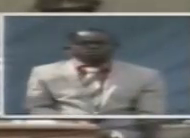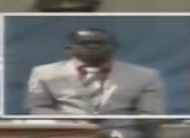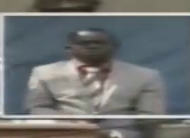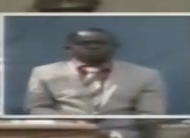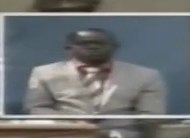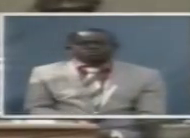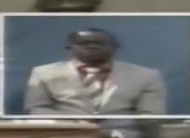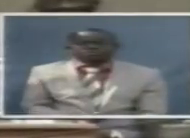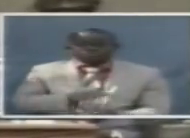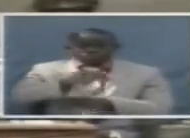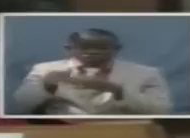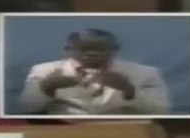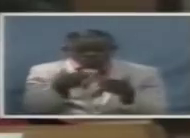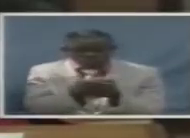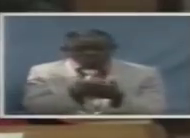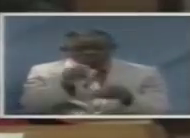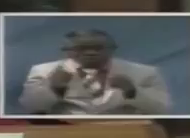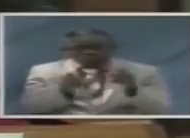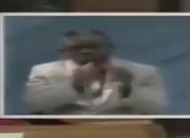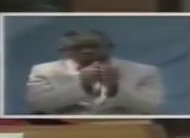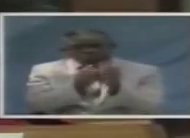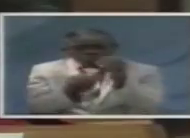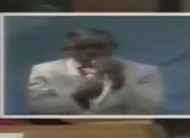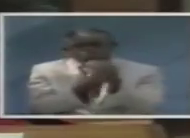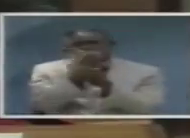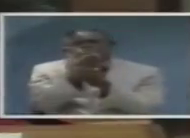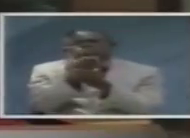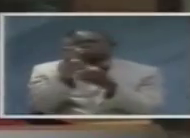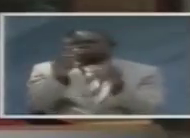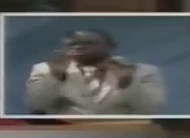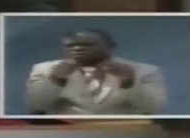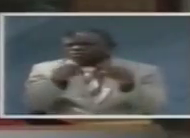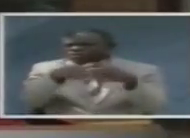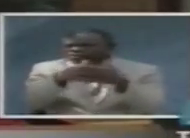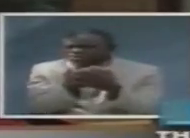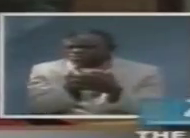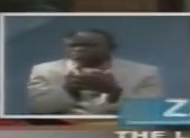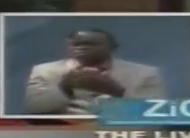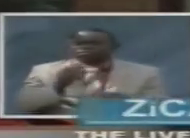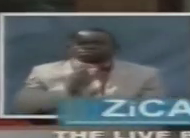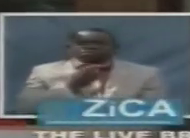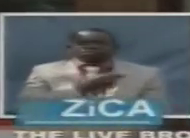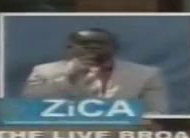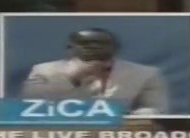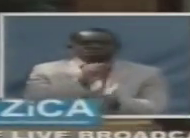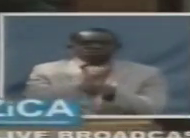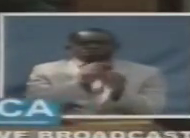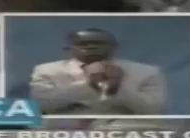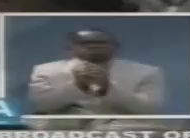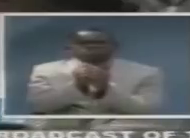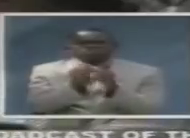growth is only possible if we are steadfast in our collective implementation of bold